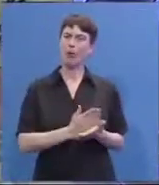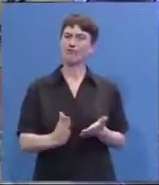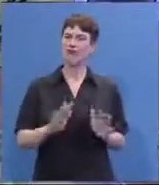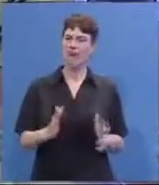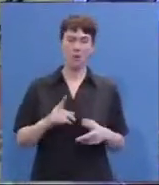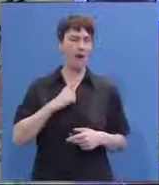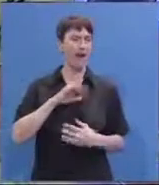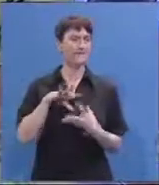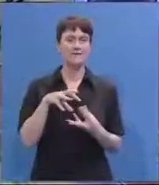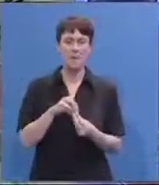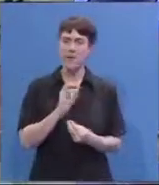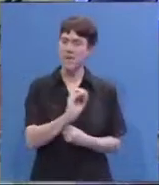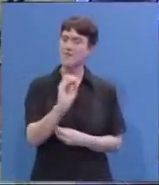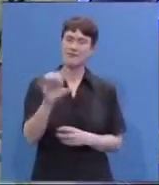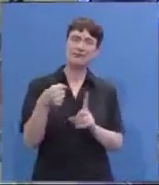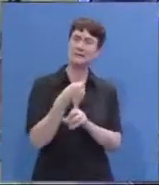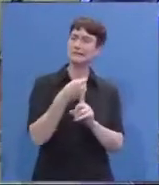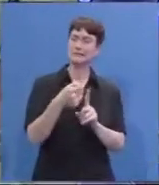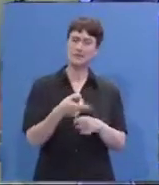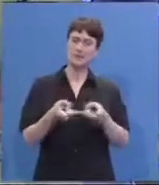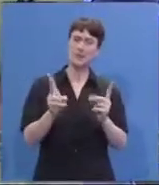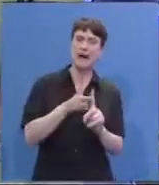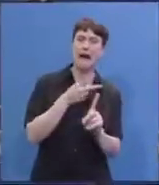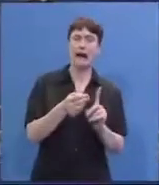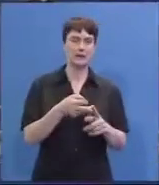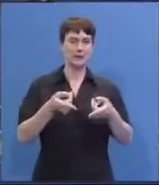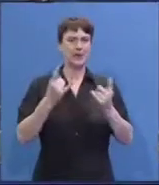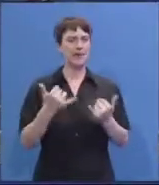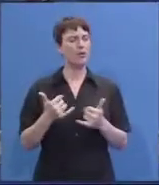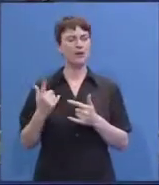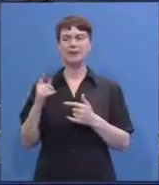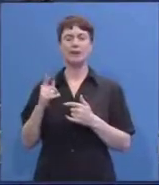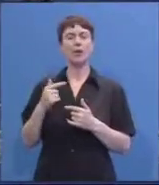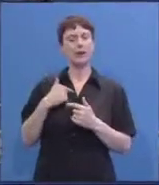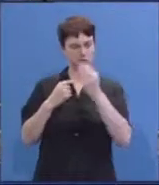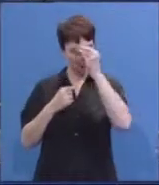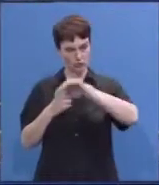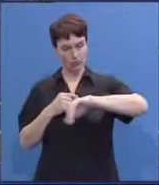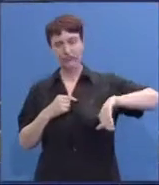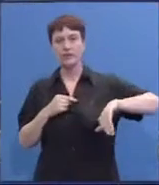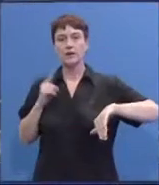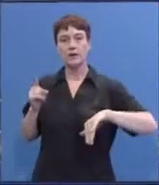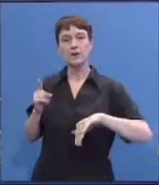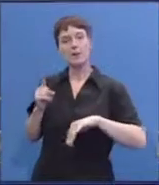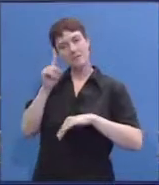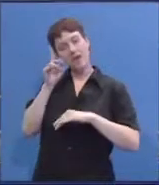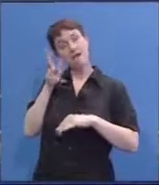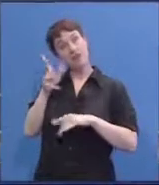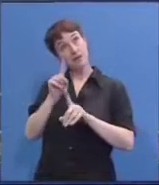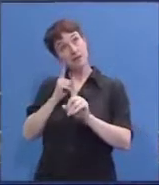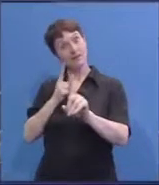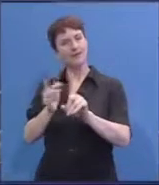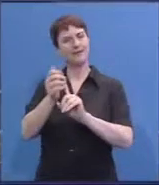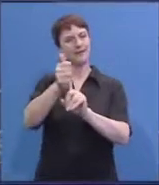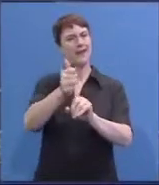families even, and continue the legacy of Madiba? I think one of the great attributes, and I think really